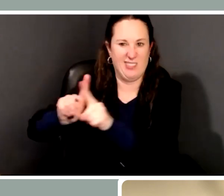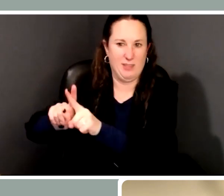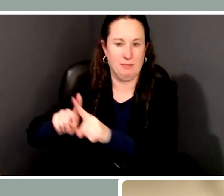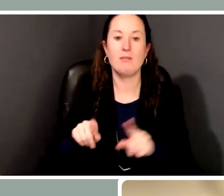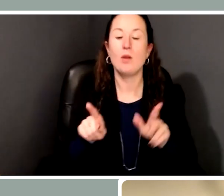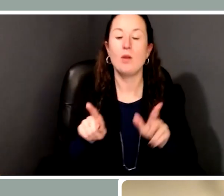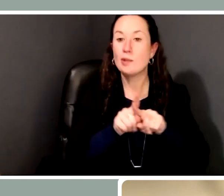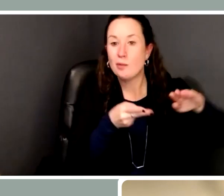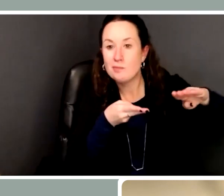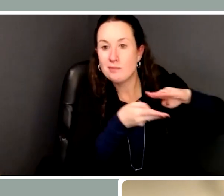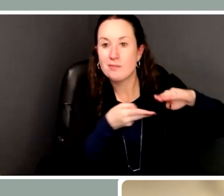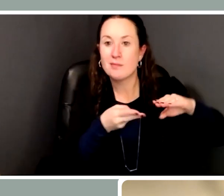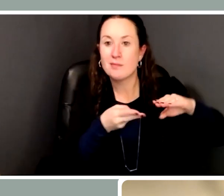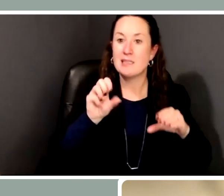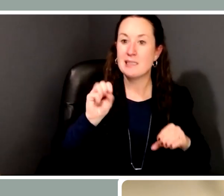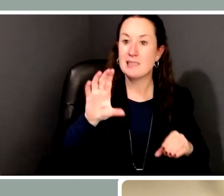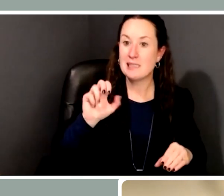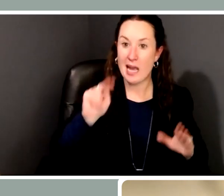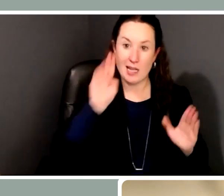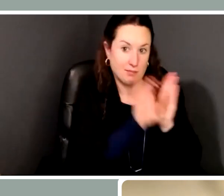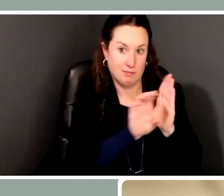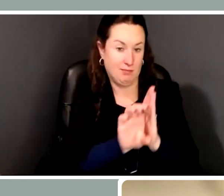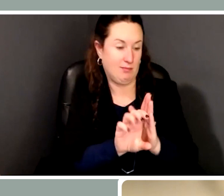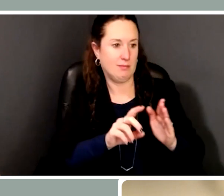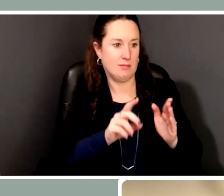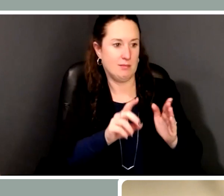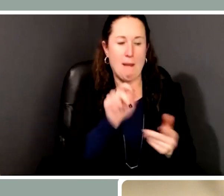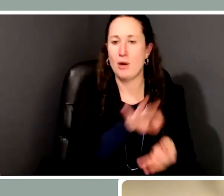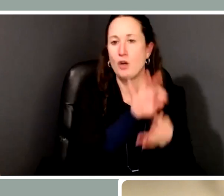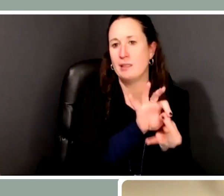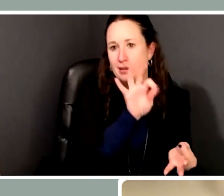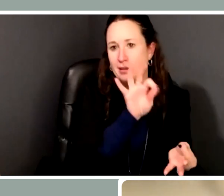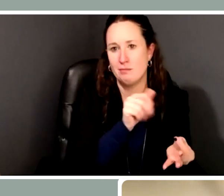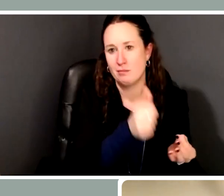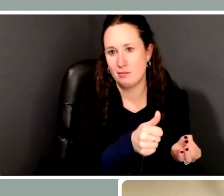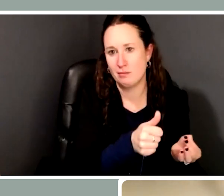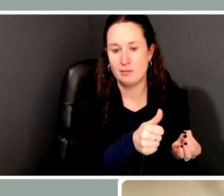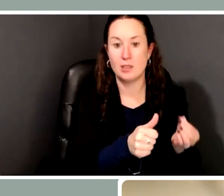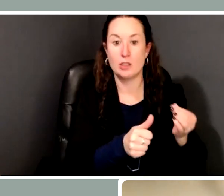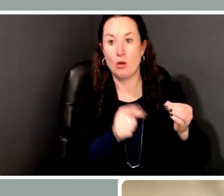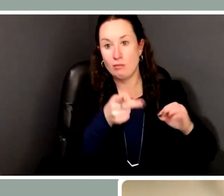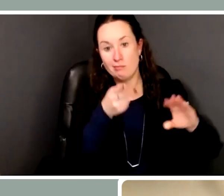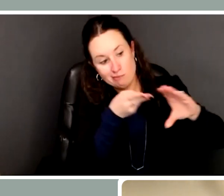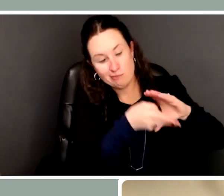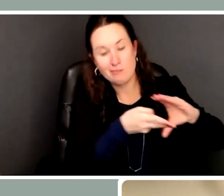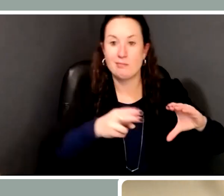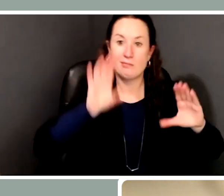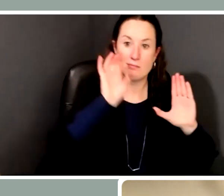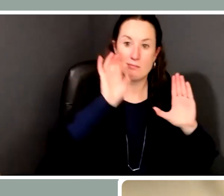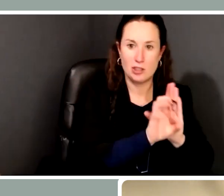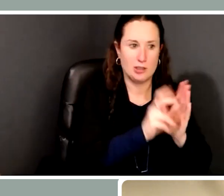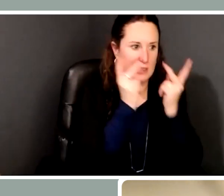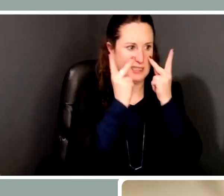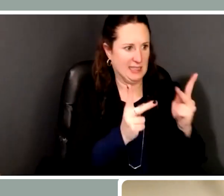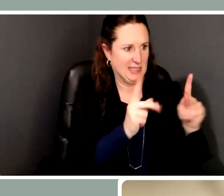things. They sometimes you can have some, what it sees as either a mass or an area within a bone that